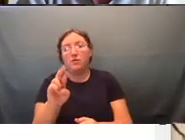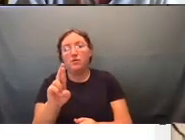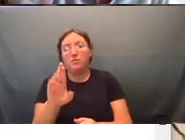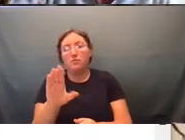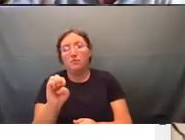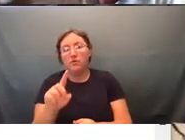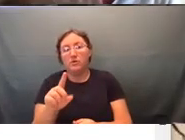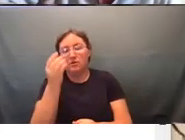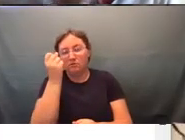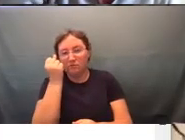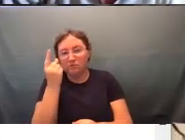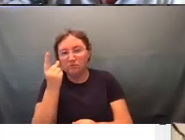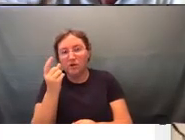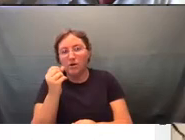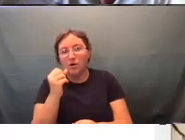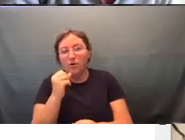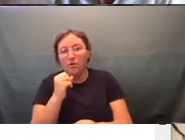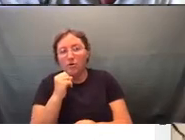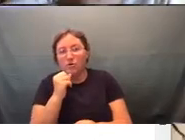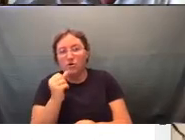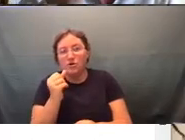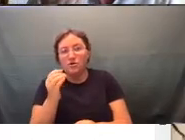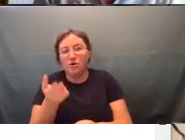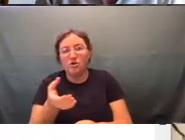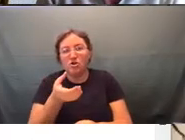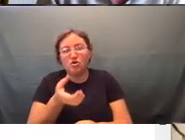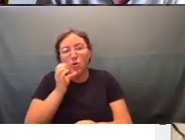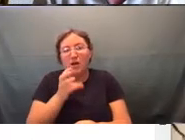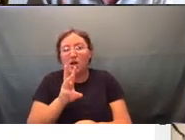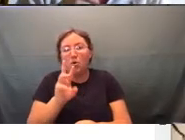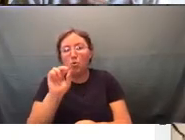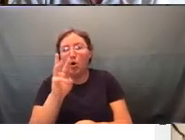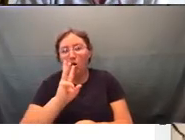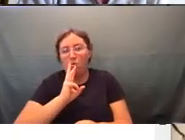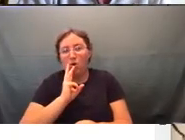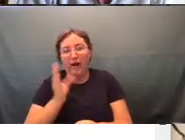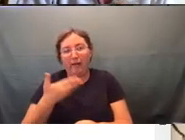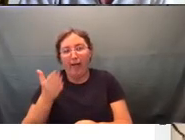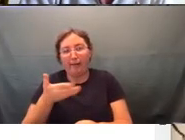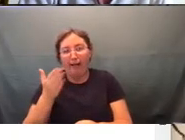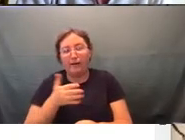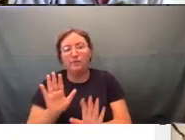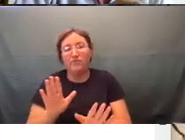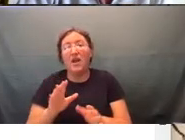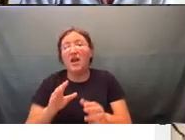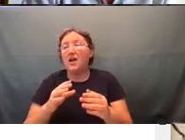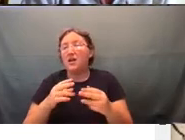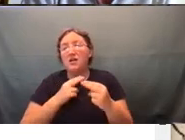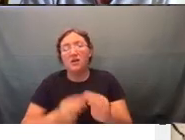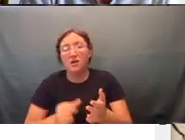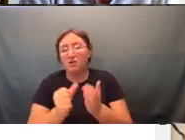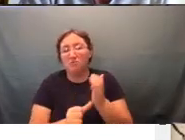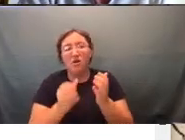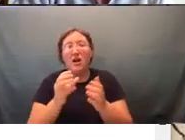same page. We're not stopping by the river and just scooping water into our mouths. Human waste, animal waste,